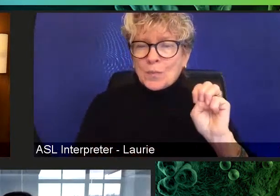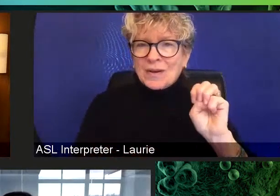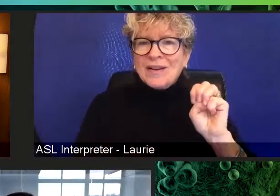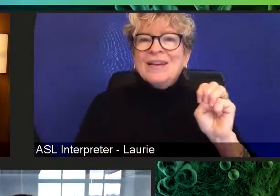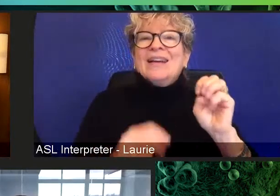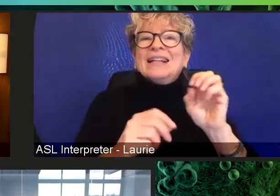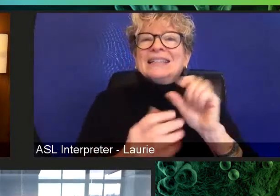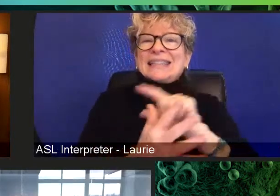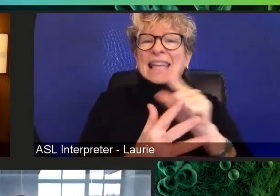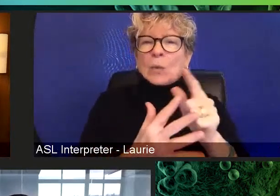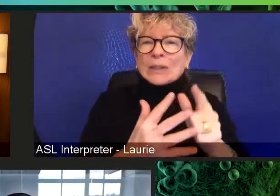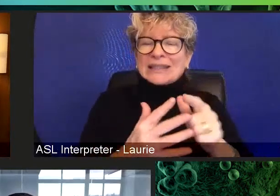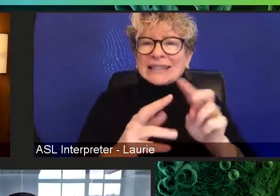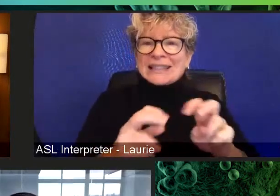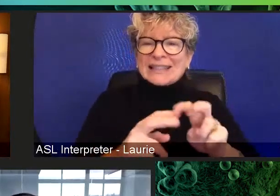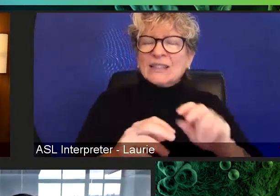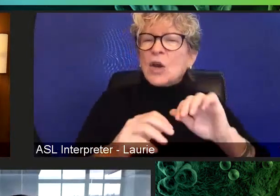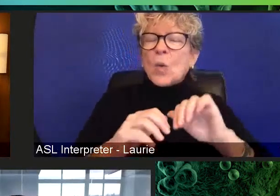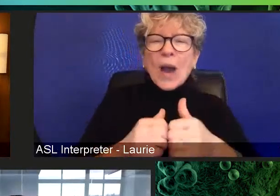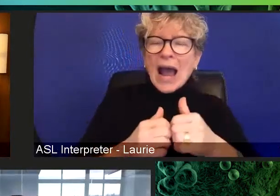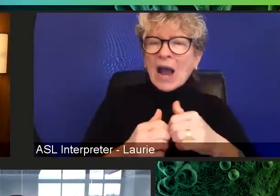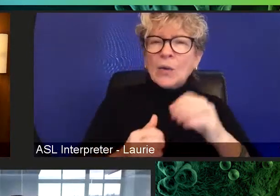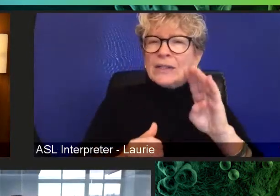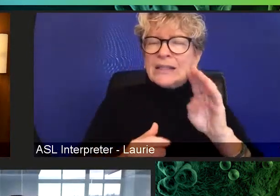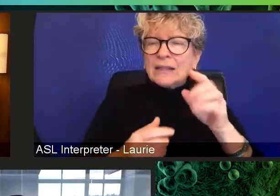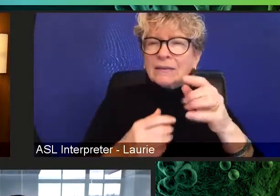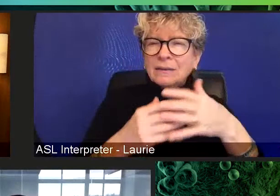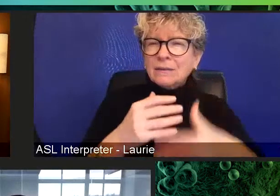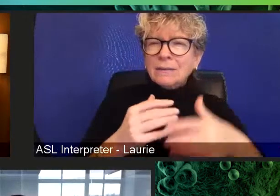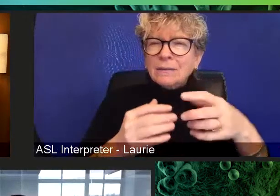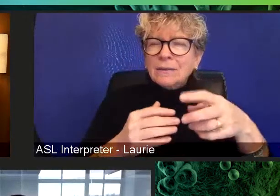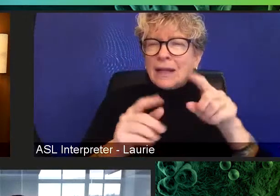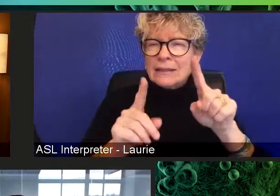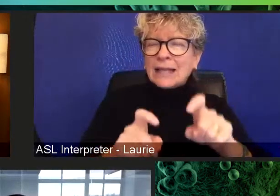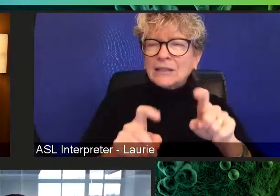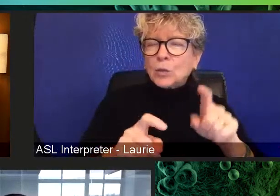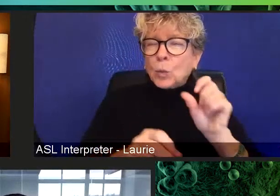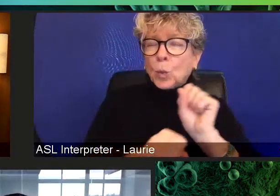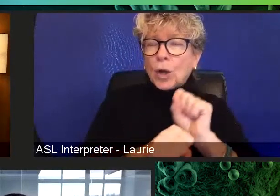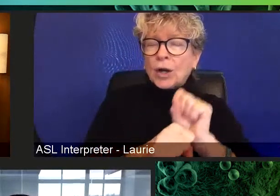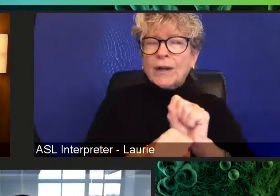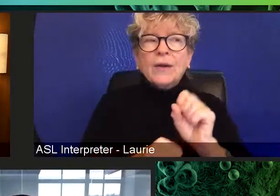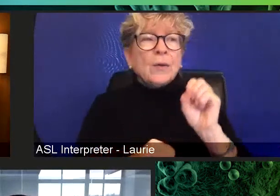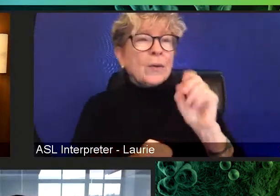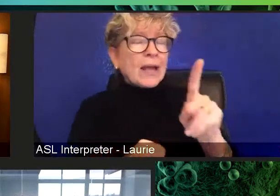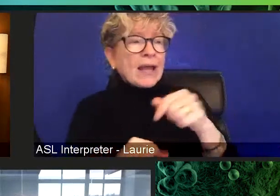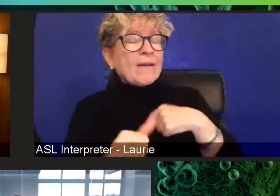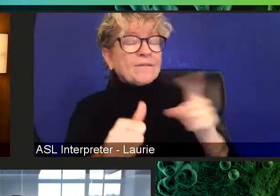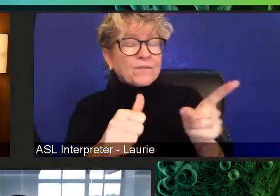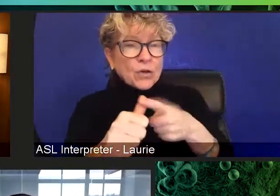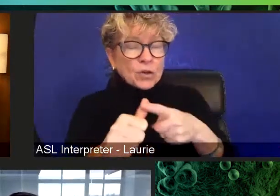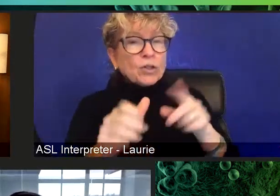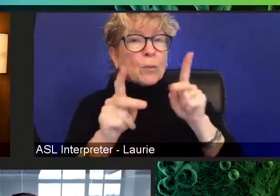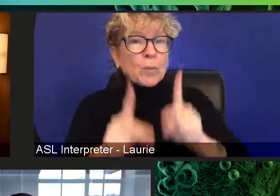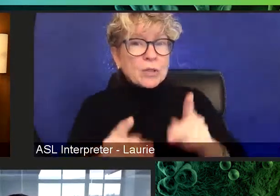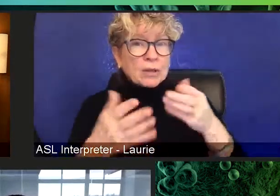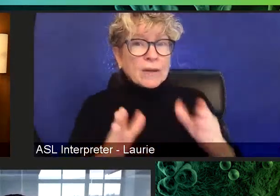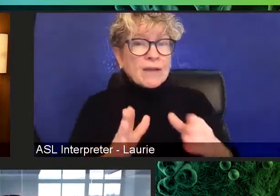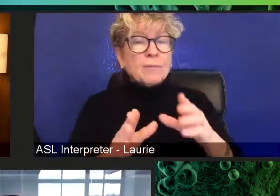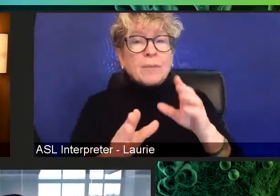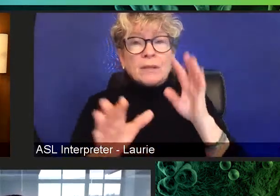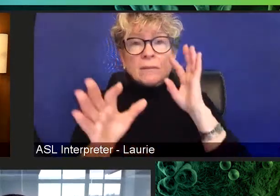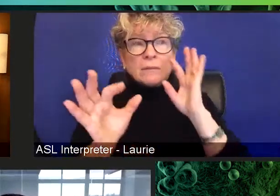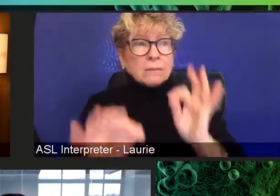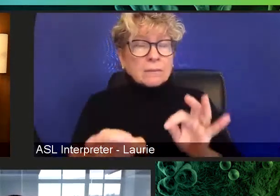Right. So obviously it starts with a blood draw from an individual who has cancer. And of course, in the case where you want early